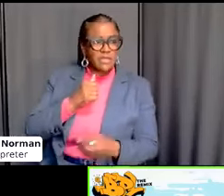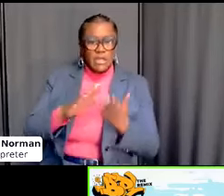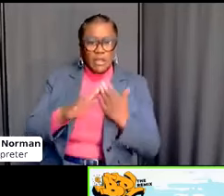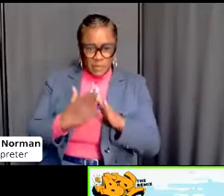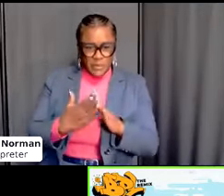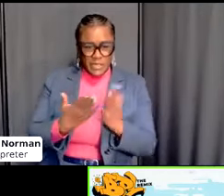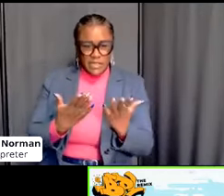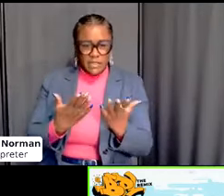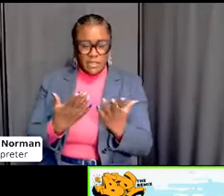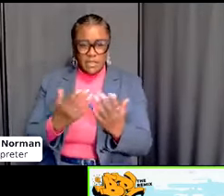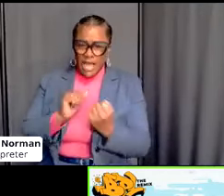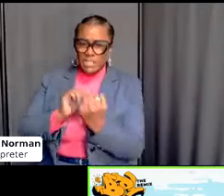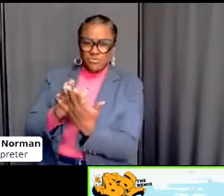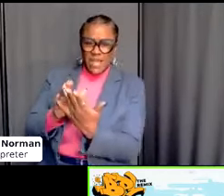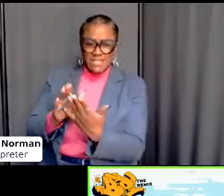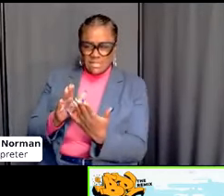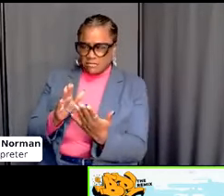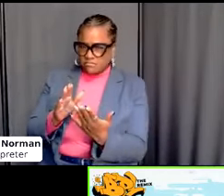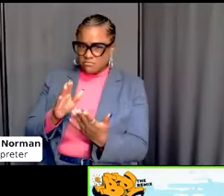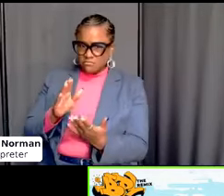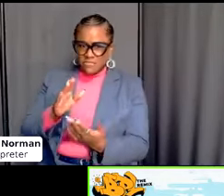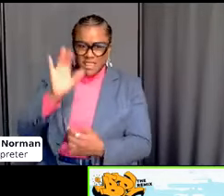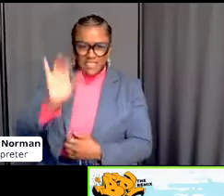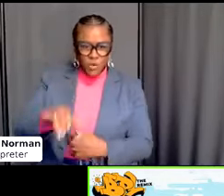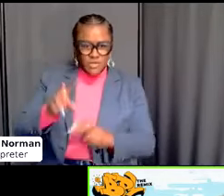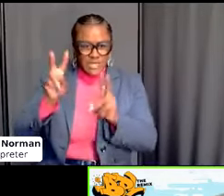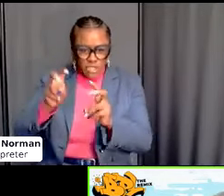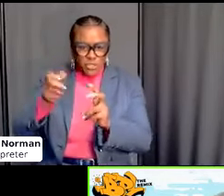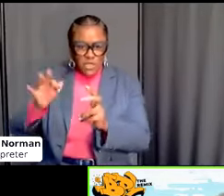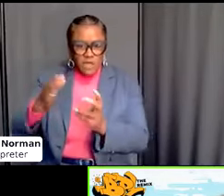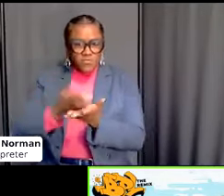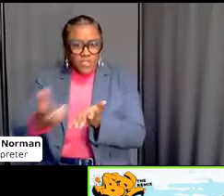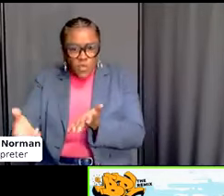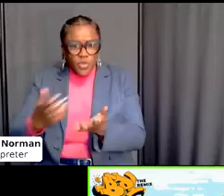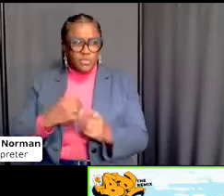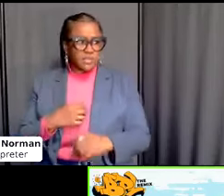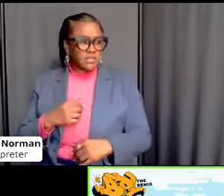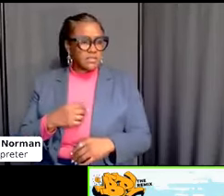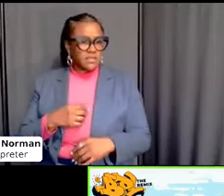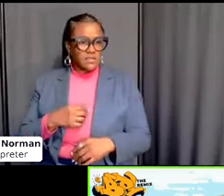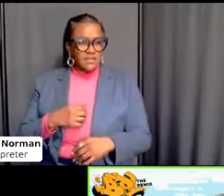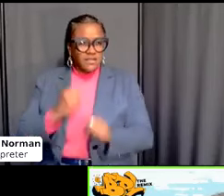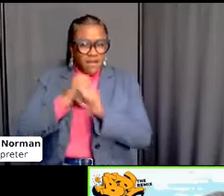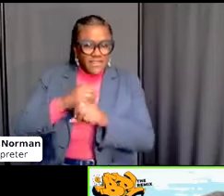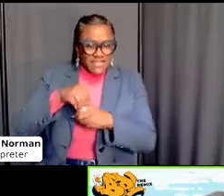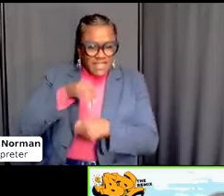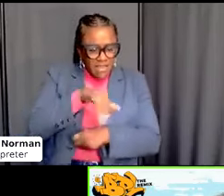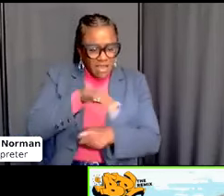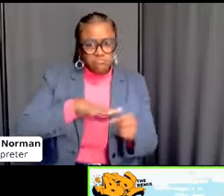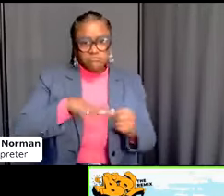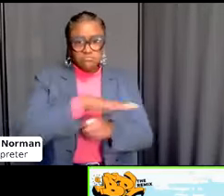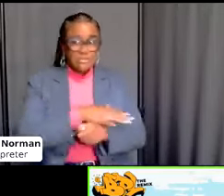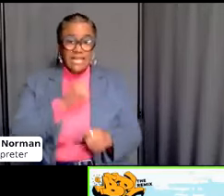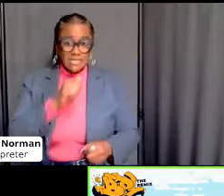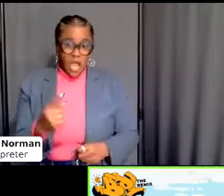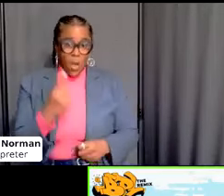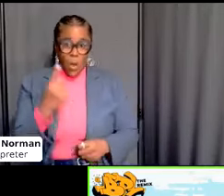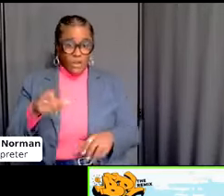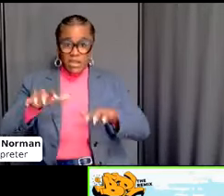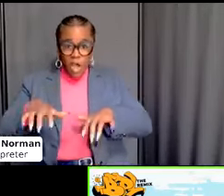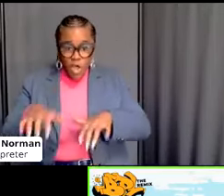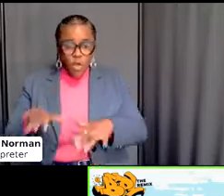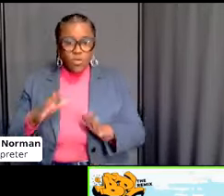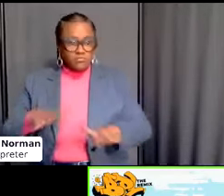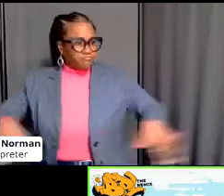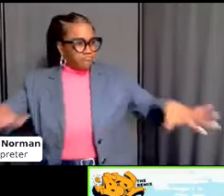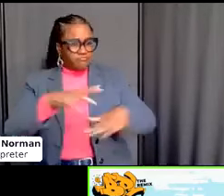community, address the issues of resource-driven conflicts in the region? Because like you said, it's not just Congo, it is a